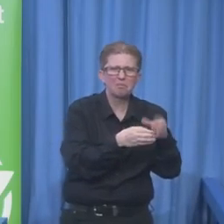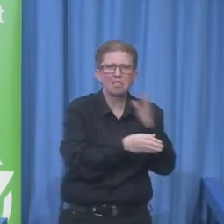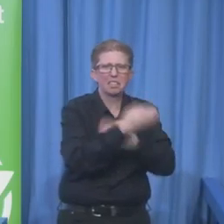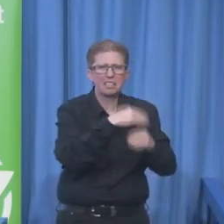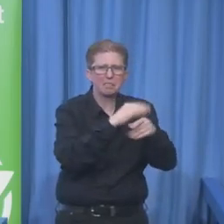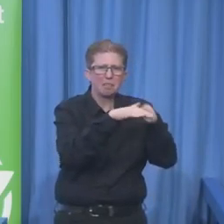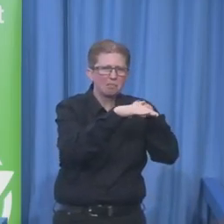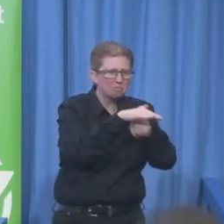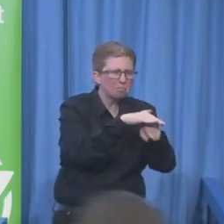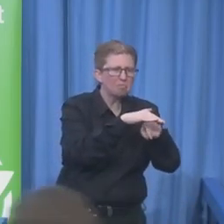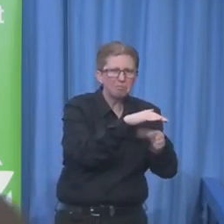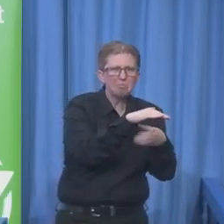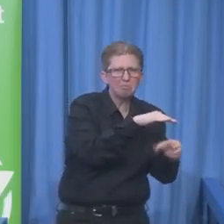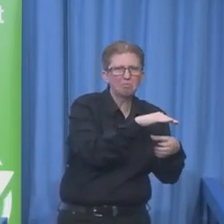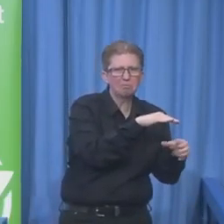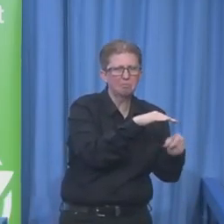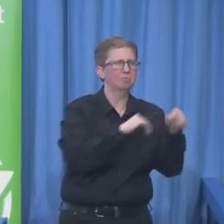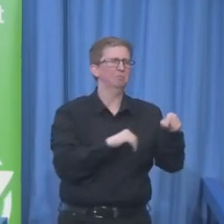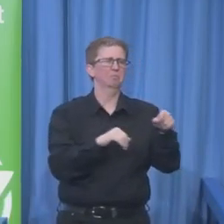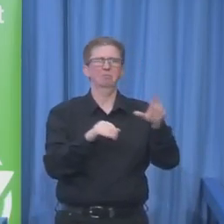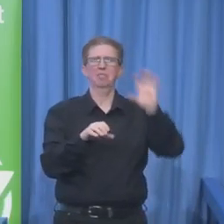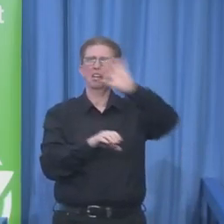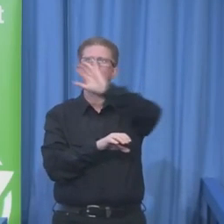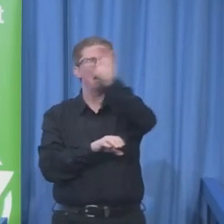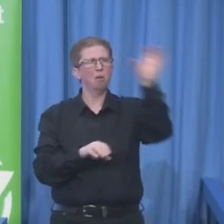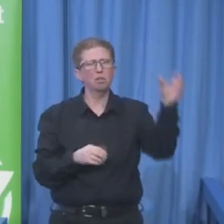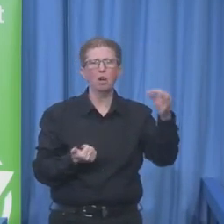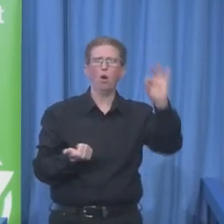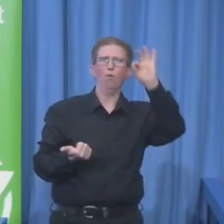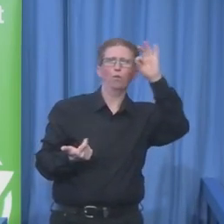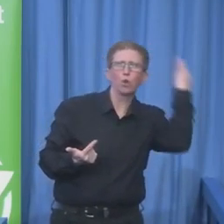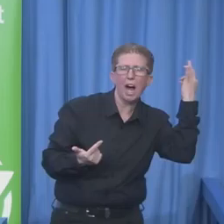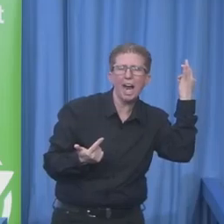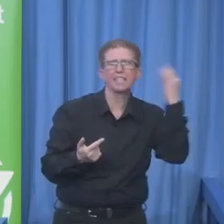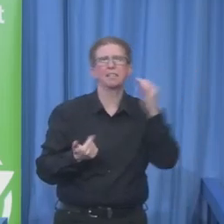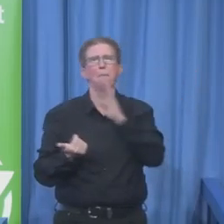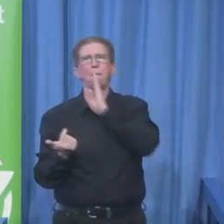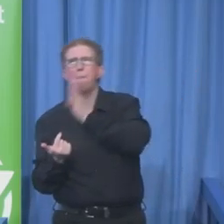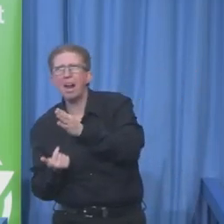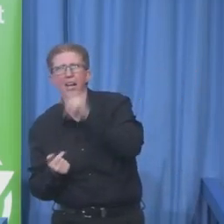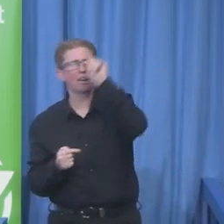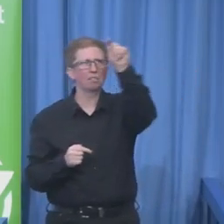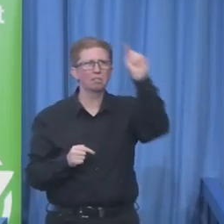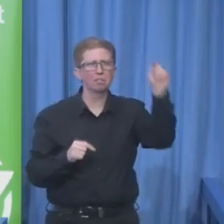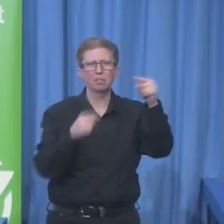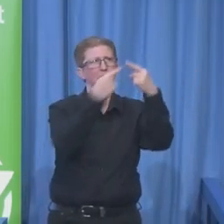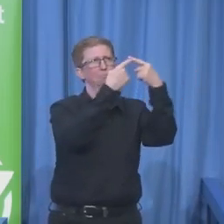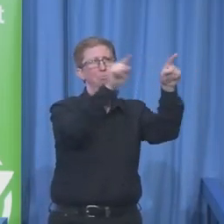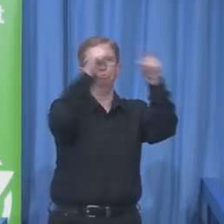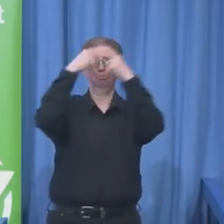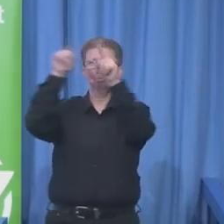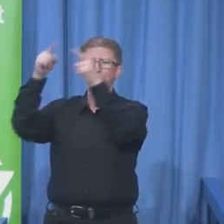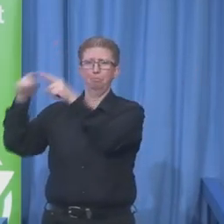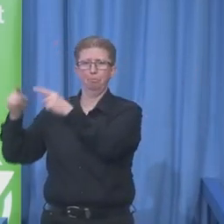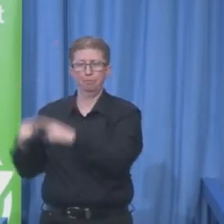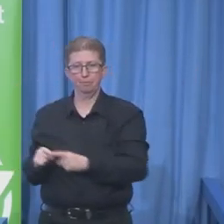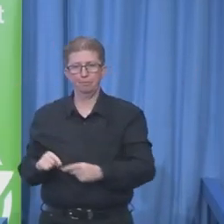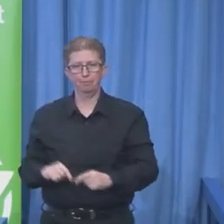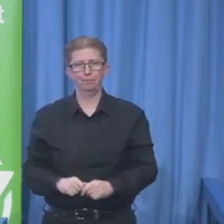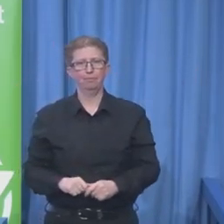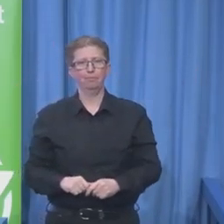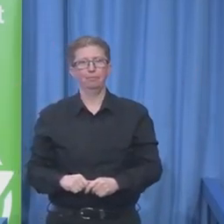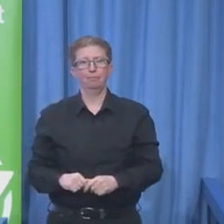France, etc., etc. In some of these sheltered workshops, you have employee statues, in others you don't